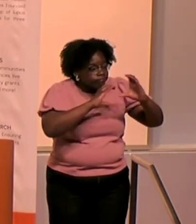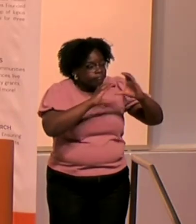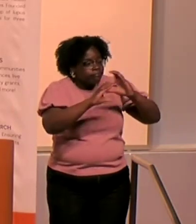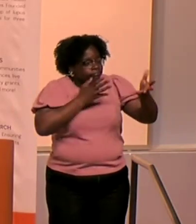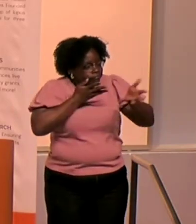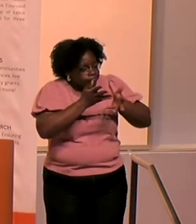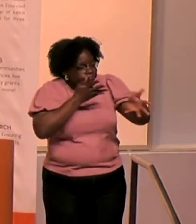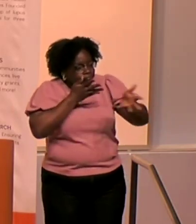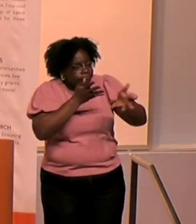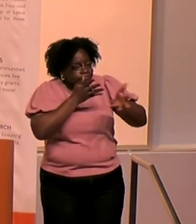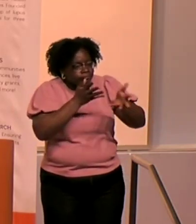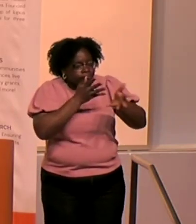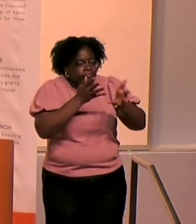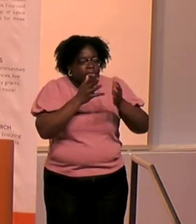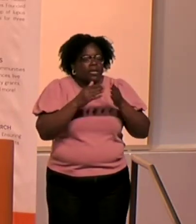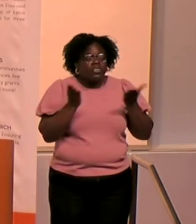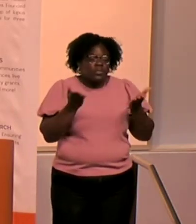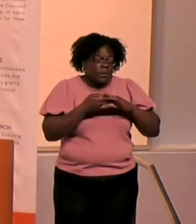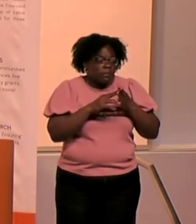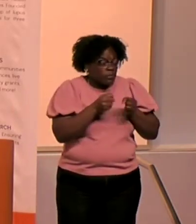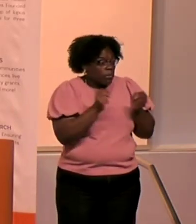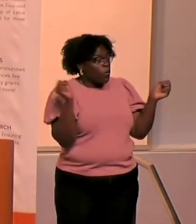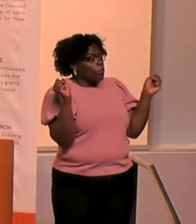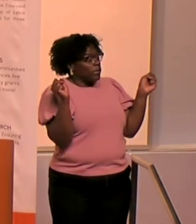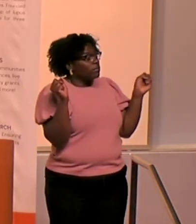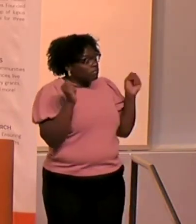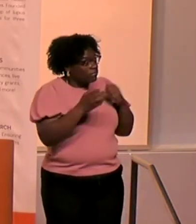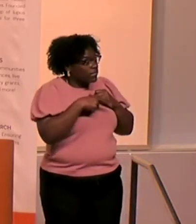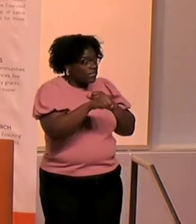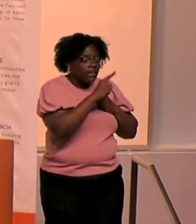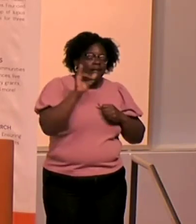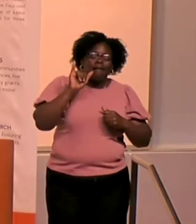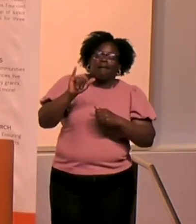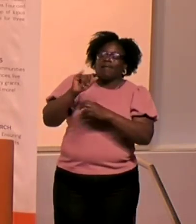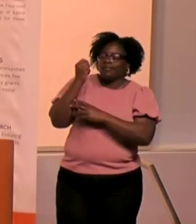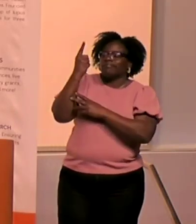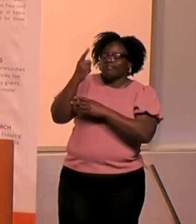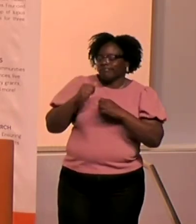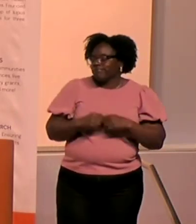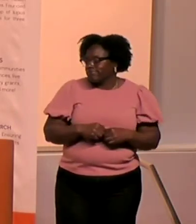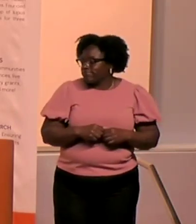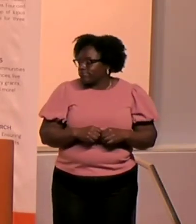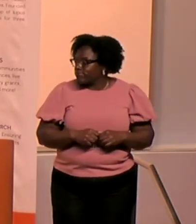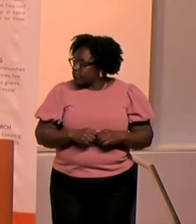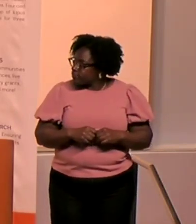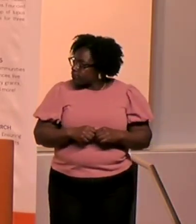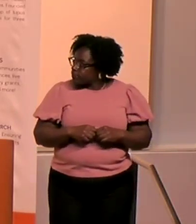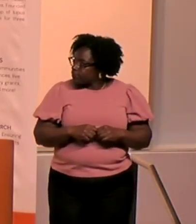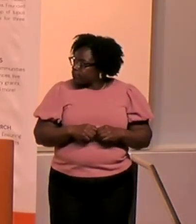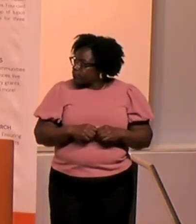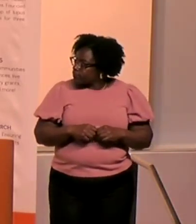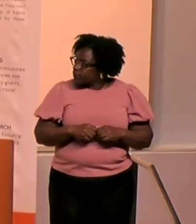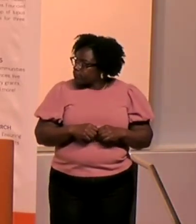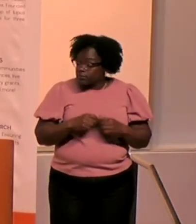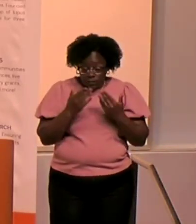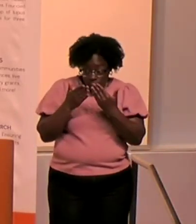and open to people so they understand what exactly is going on, Yeah, definitely. Was it